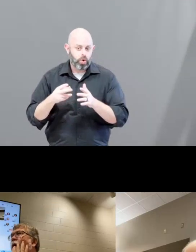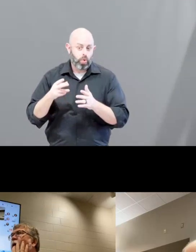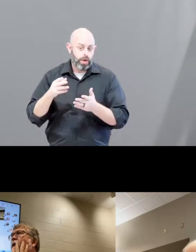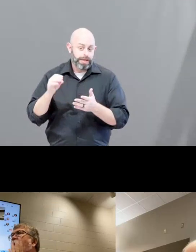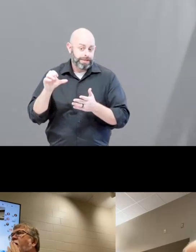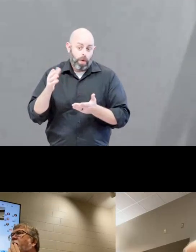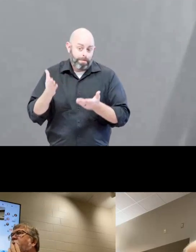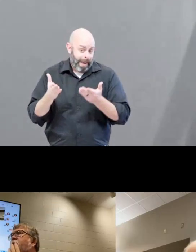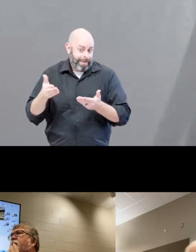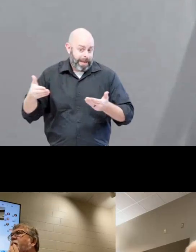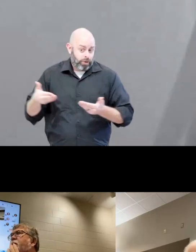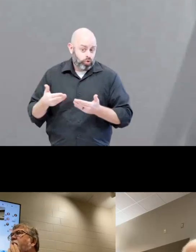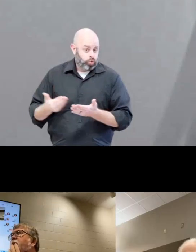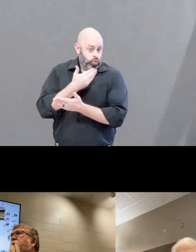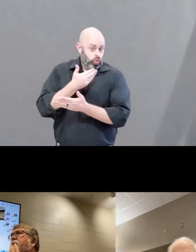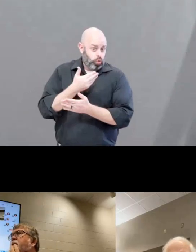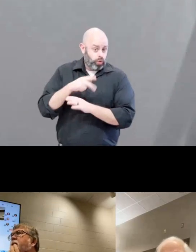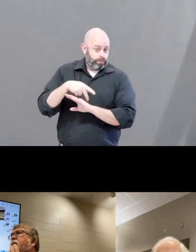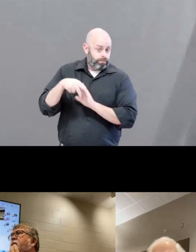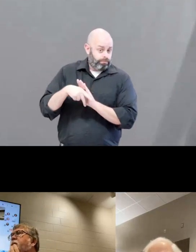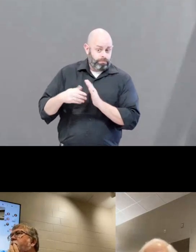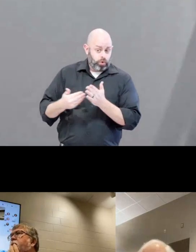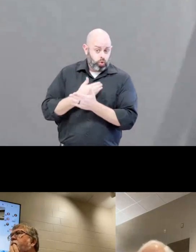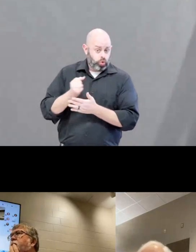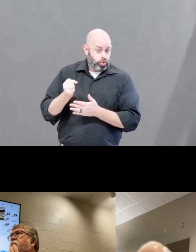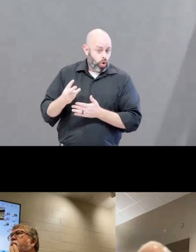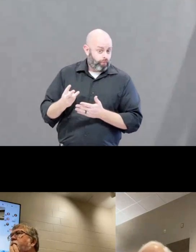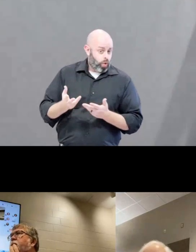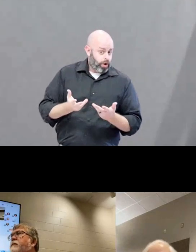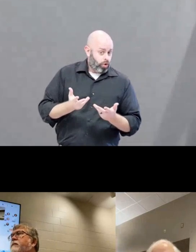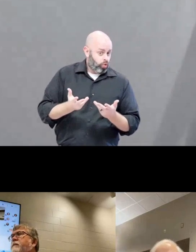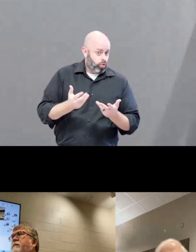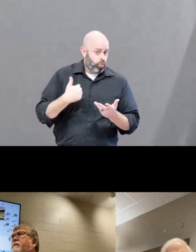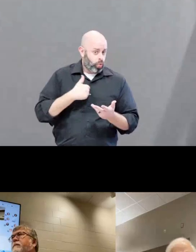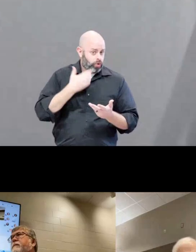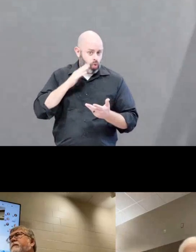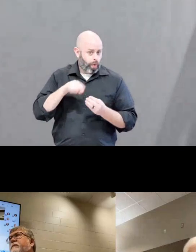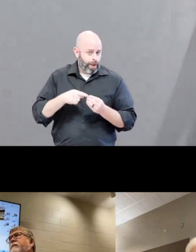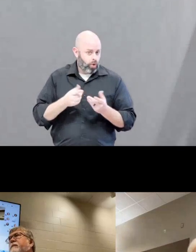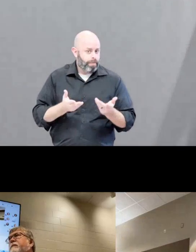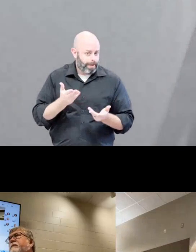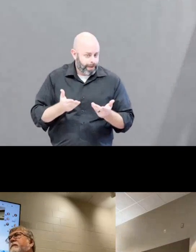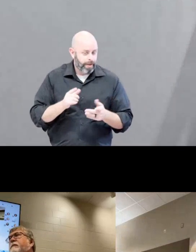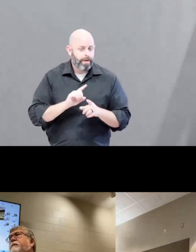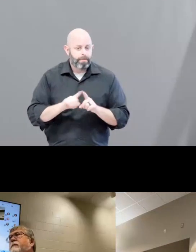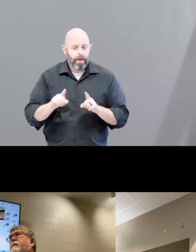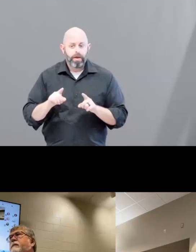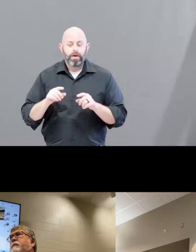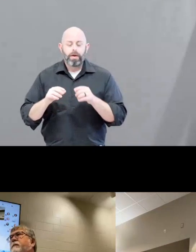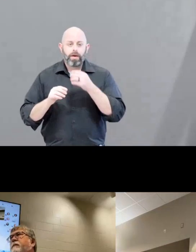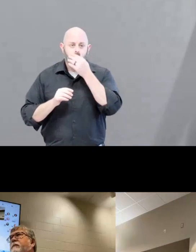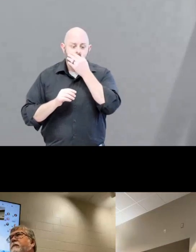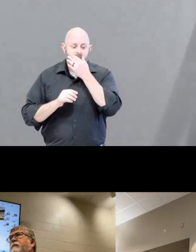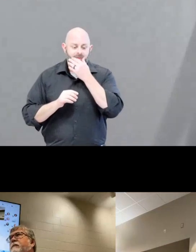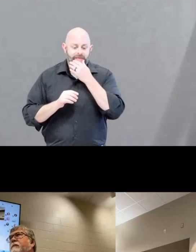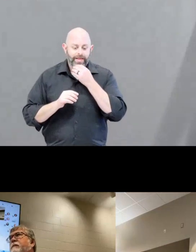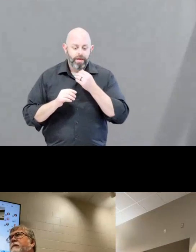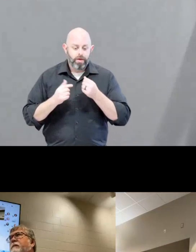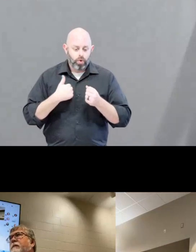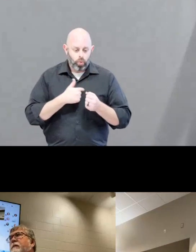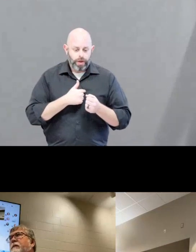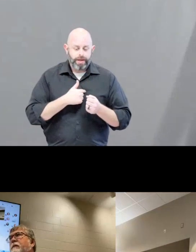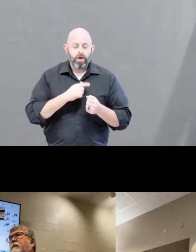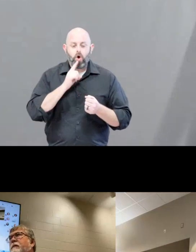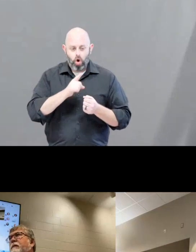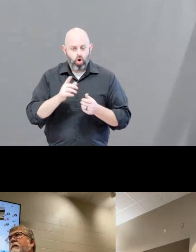may introduce us to some new things that we're not familiar with. But we are, you know,